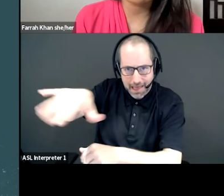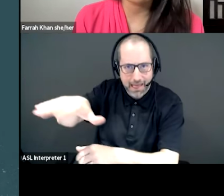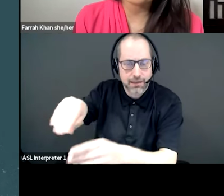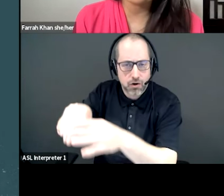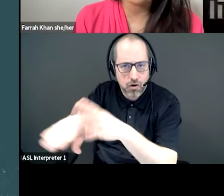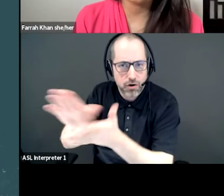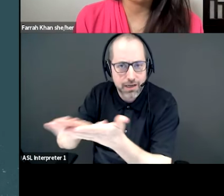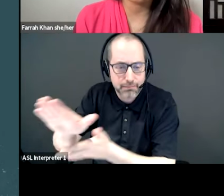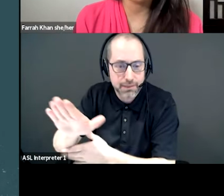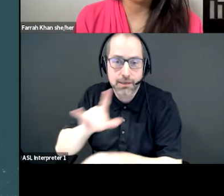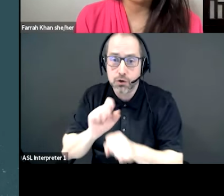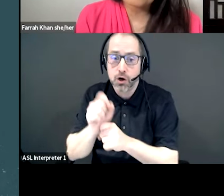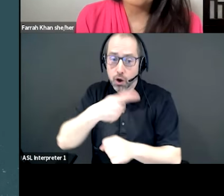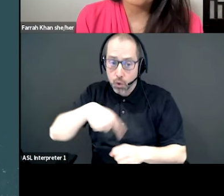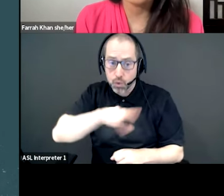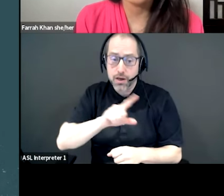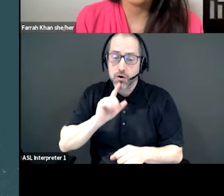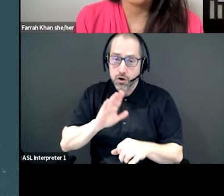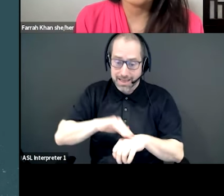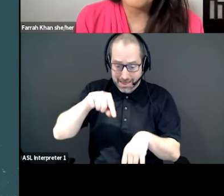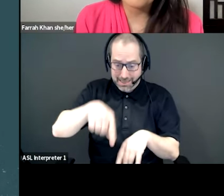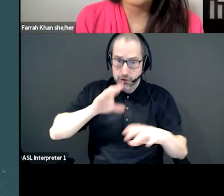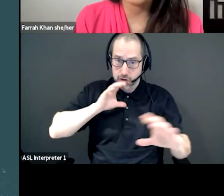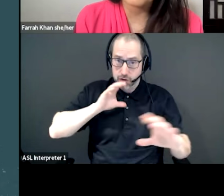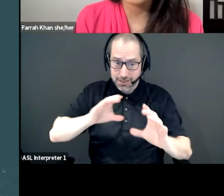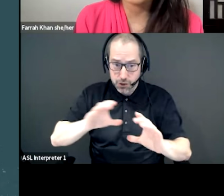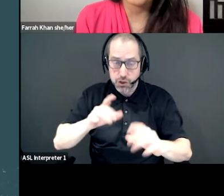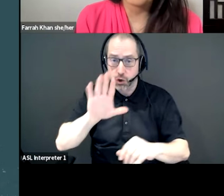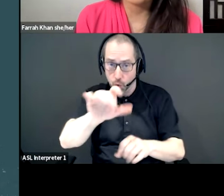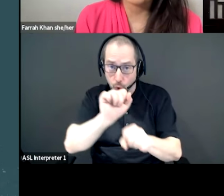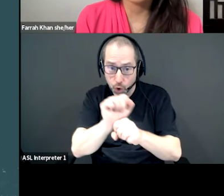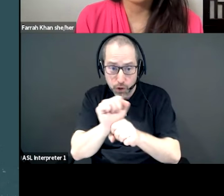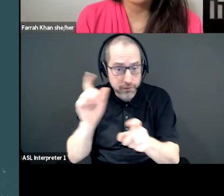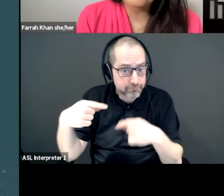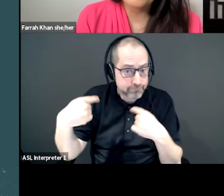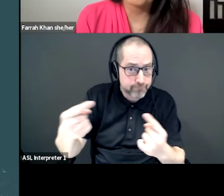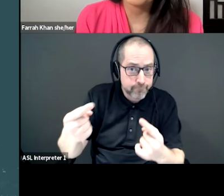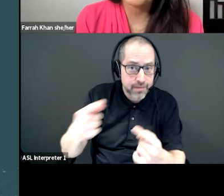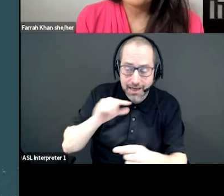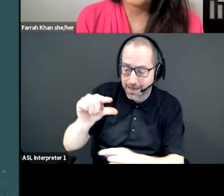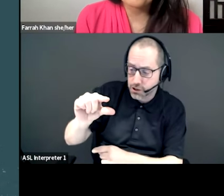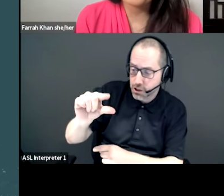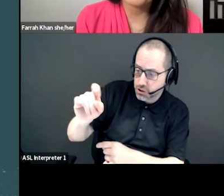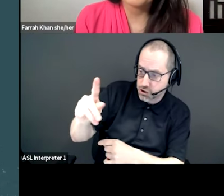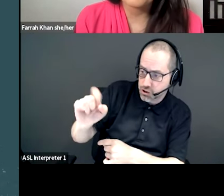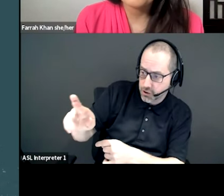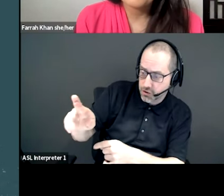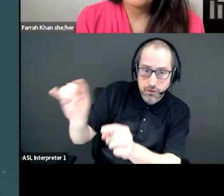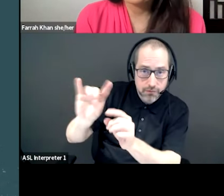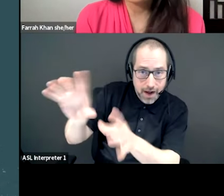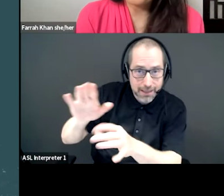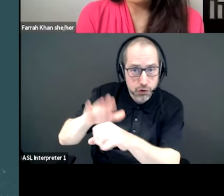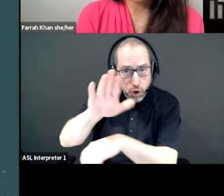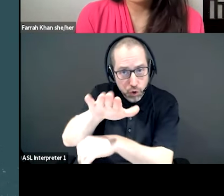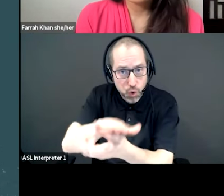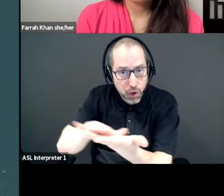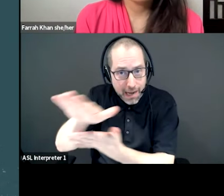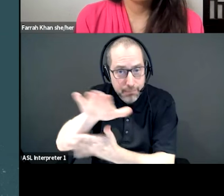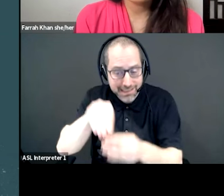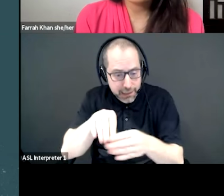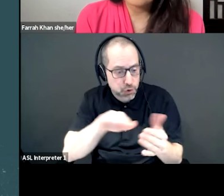this conversation for your work that you've been doing around addressing gender-based violence on your campus, in your community, and in your